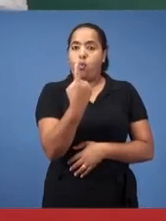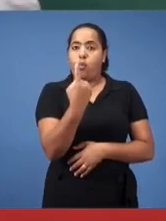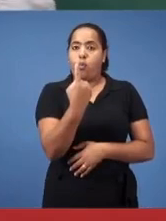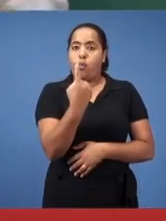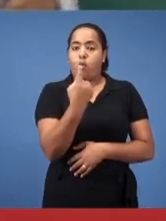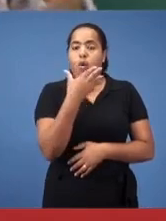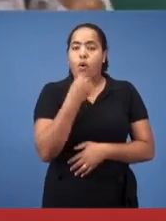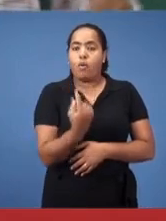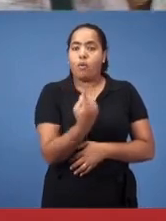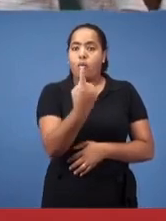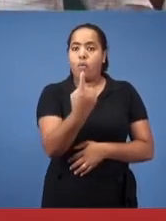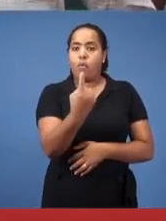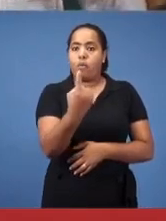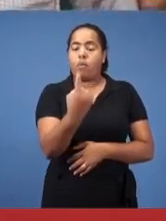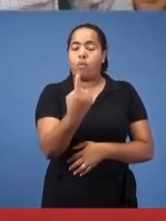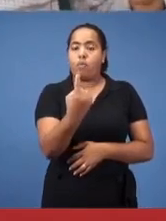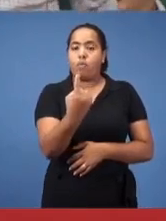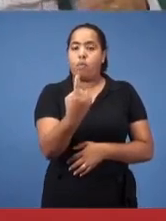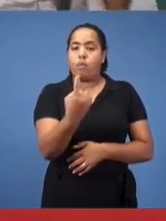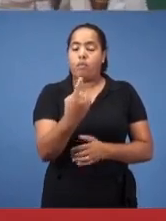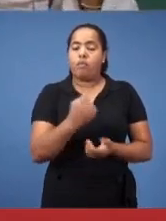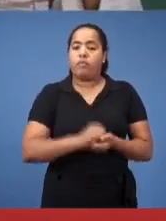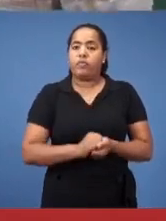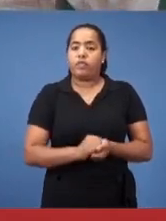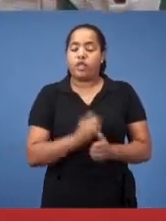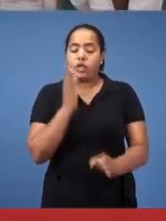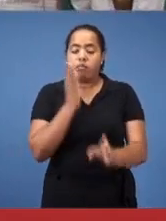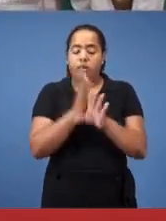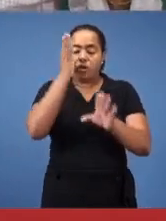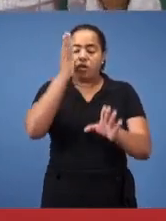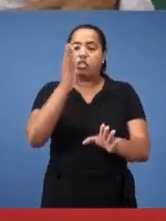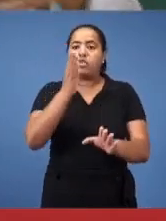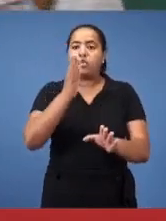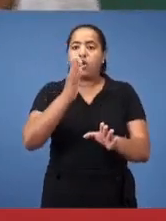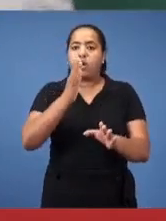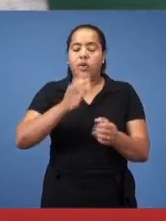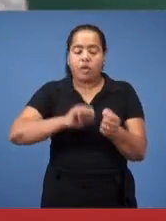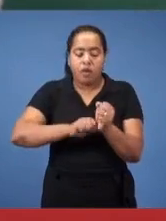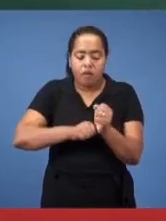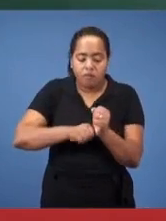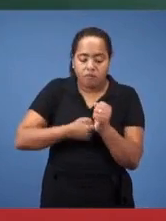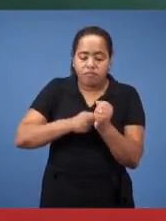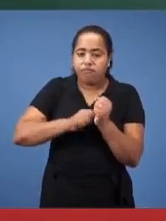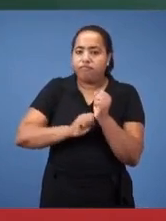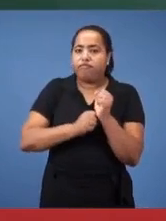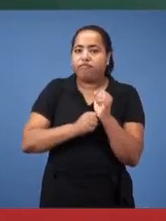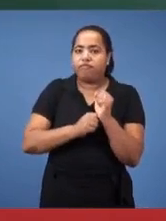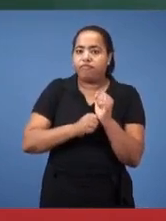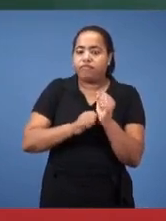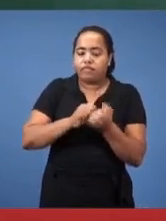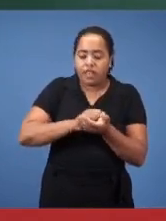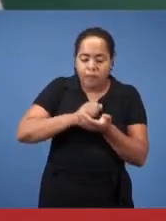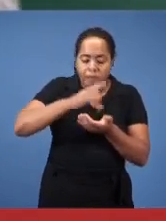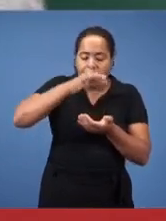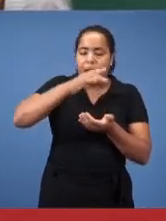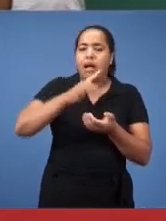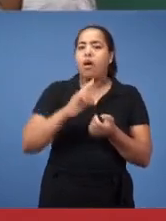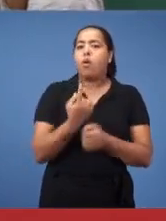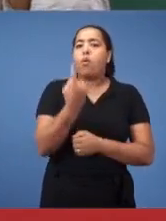This is the man of the parable here. The parable of the man that finds a treasure hidden in the field. It was a single